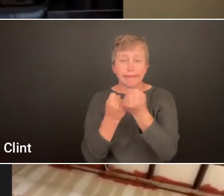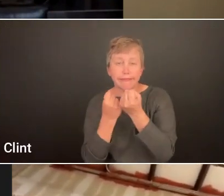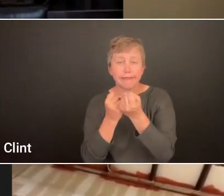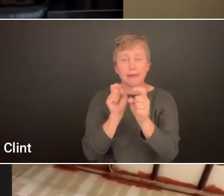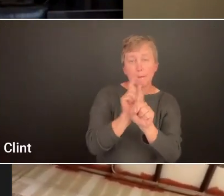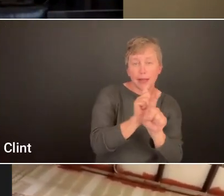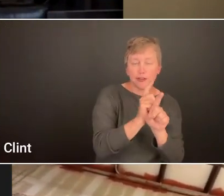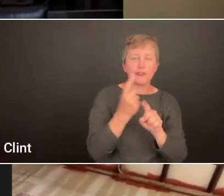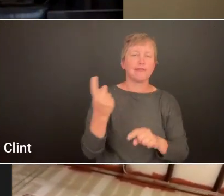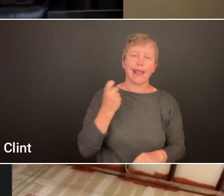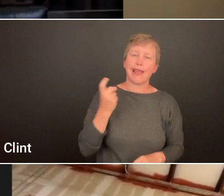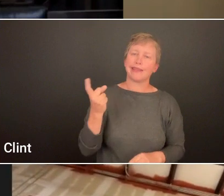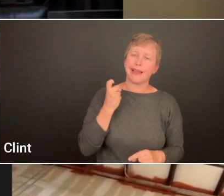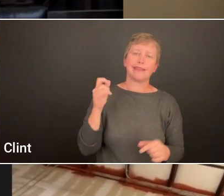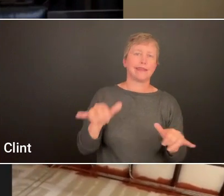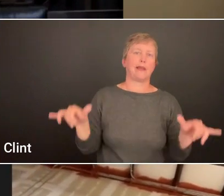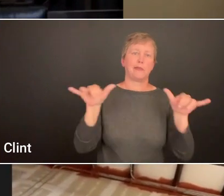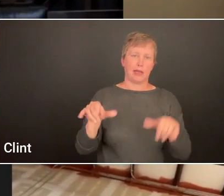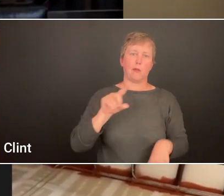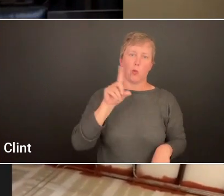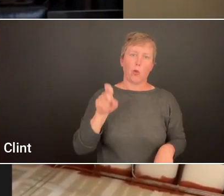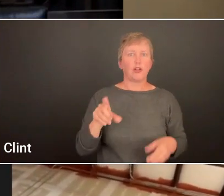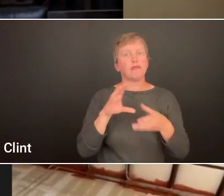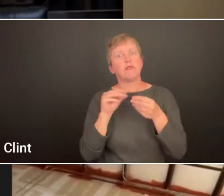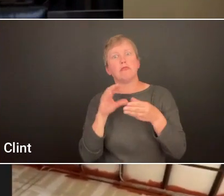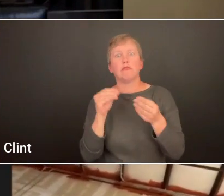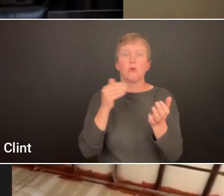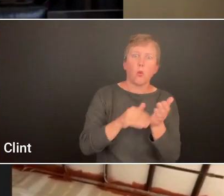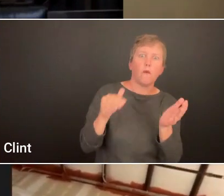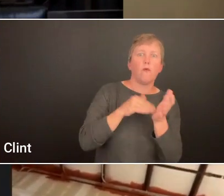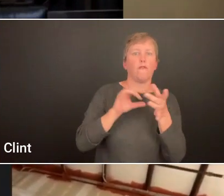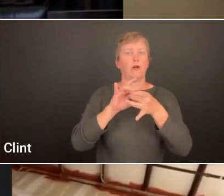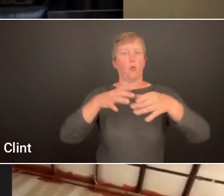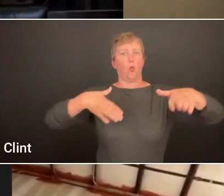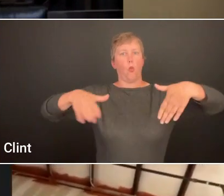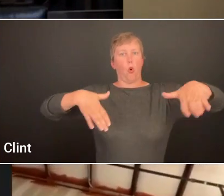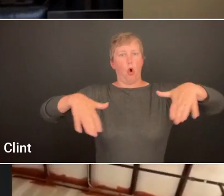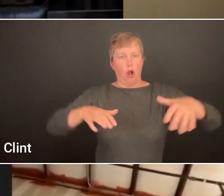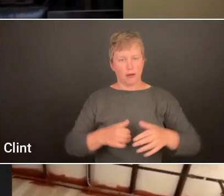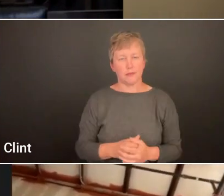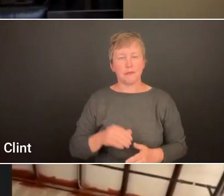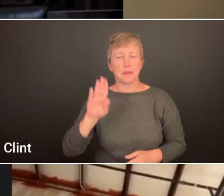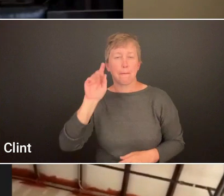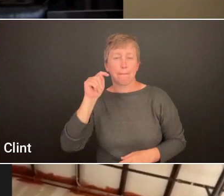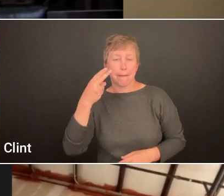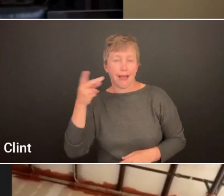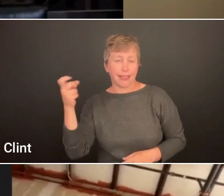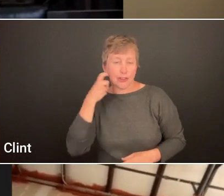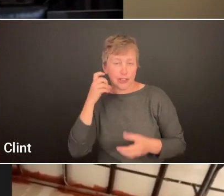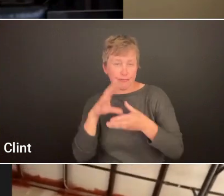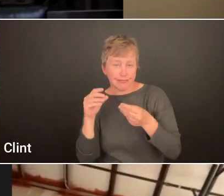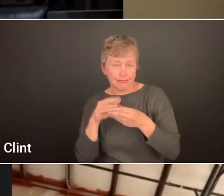you, as a mentor, you get the question a lot, or you'll hear statements a lot about